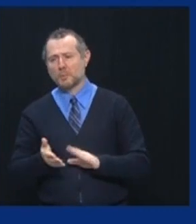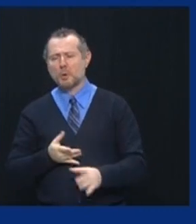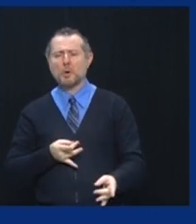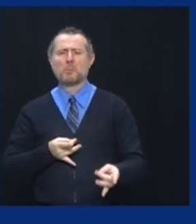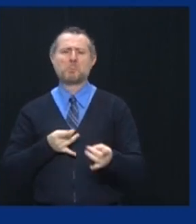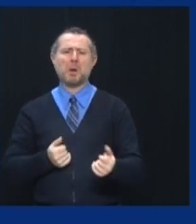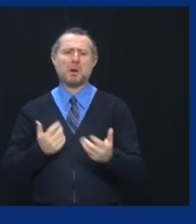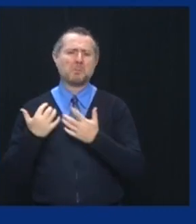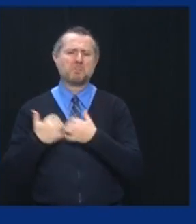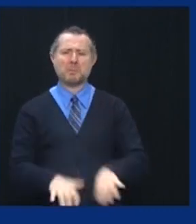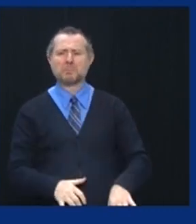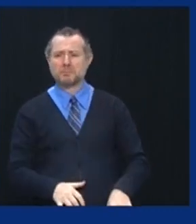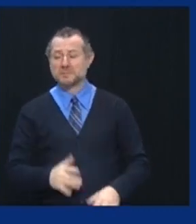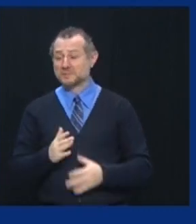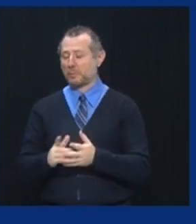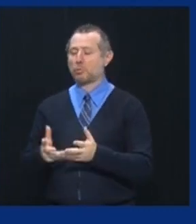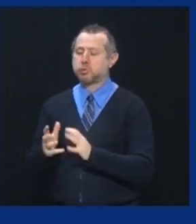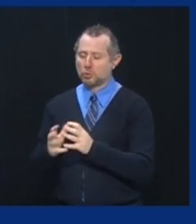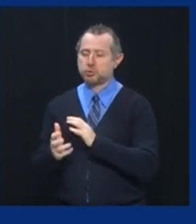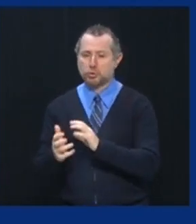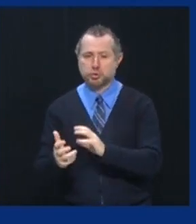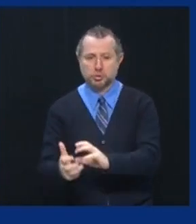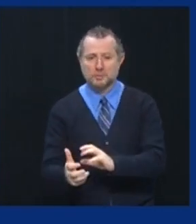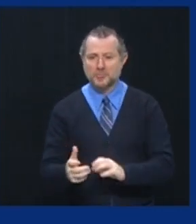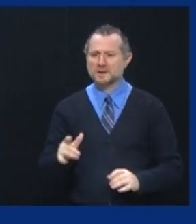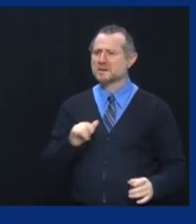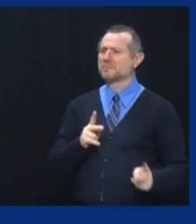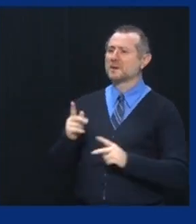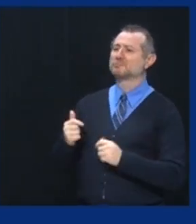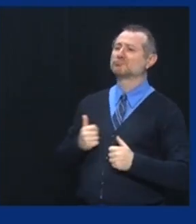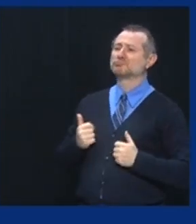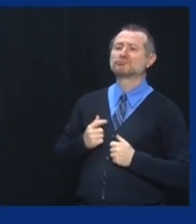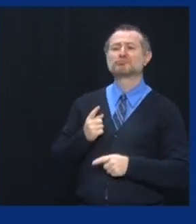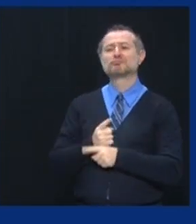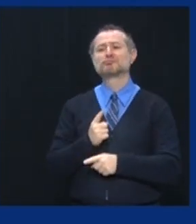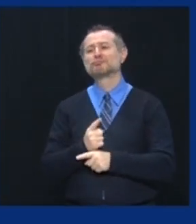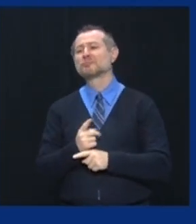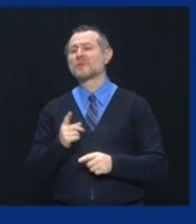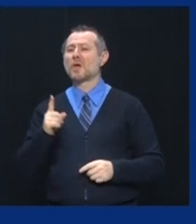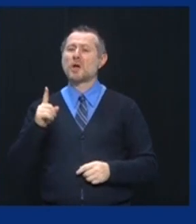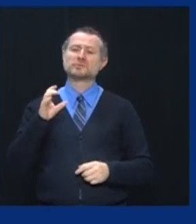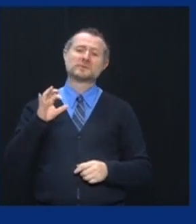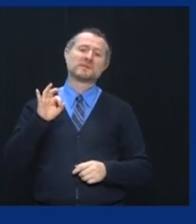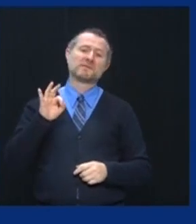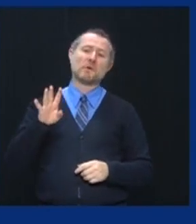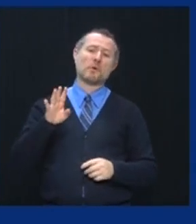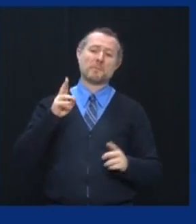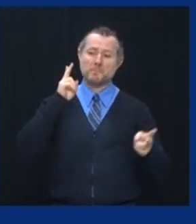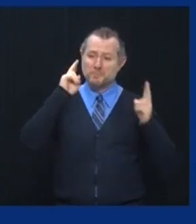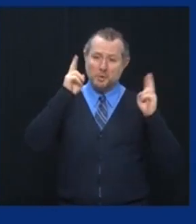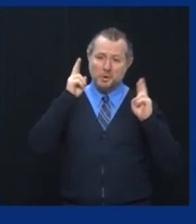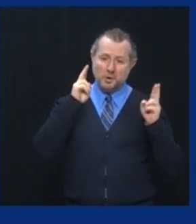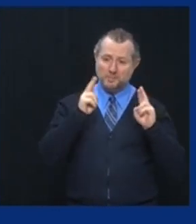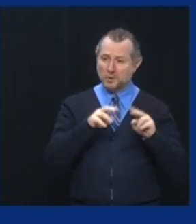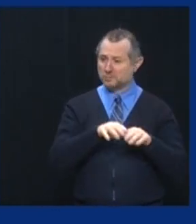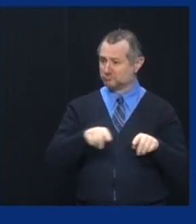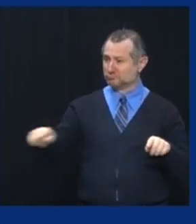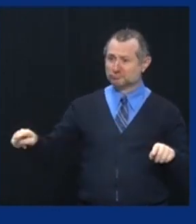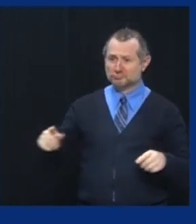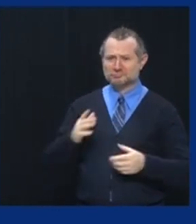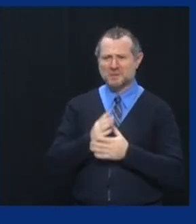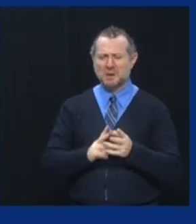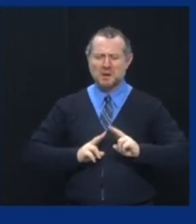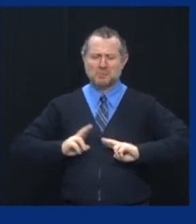else in life. You know, you take 194 barbershops. Some are going to operate better than others. You